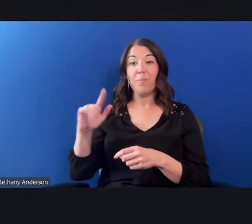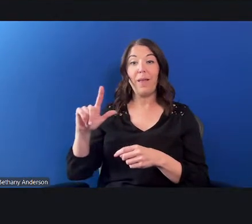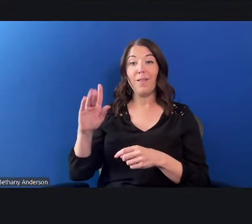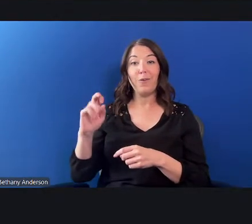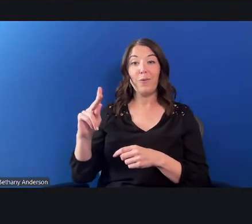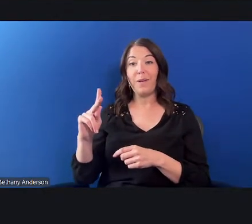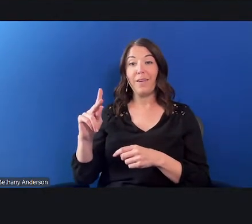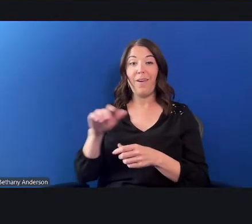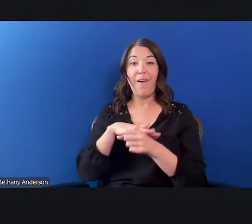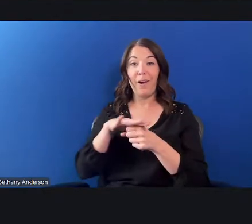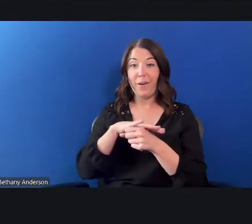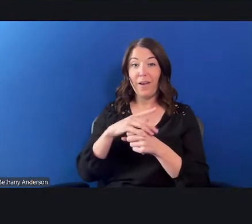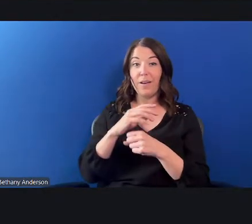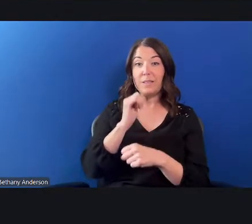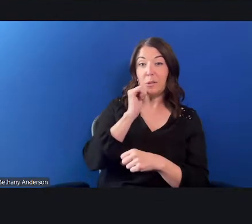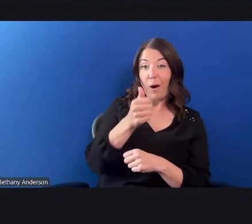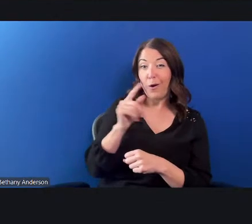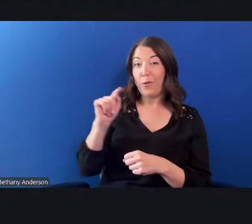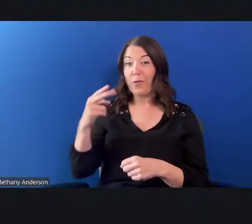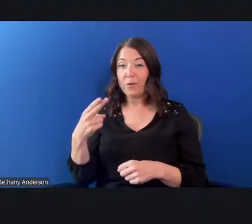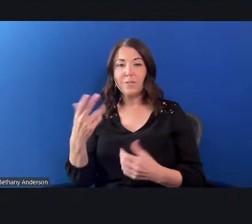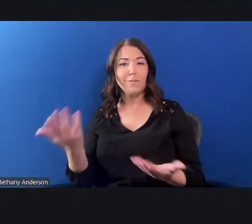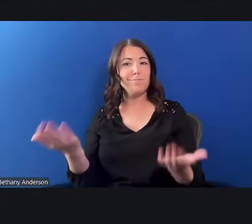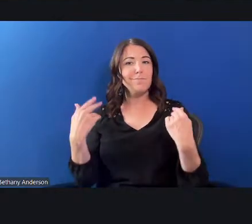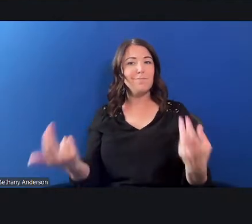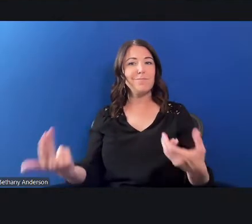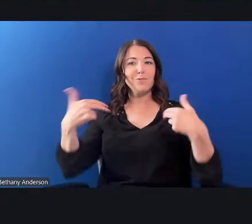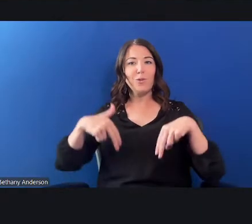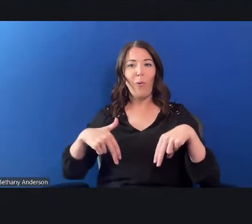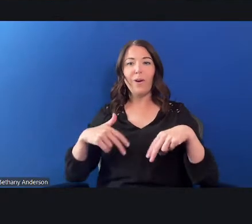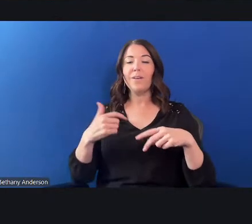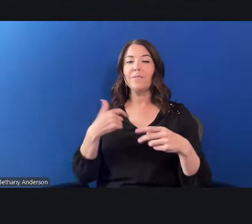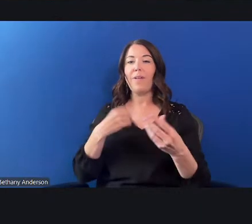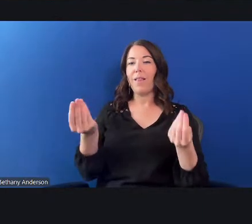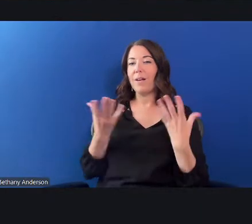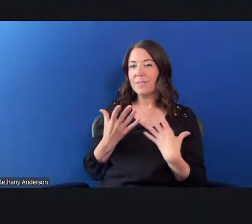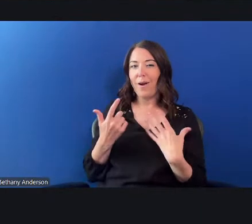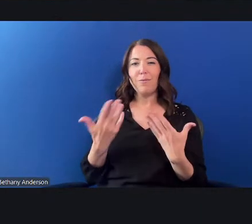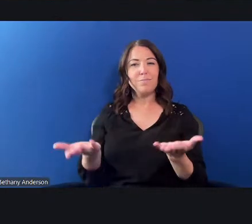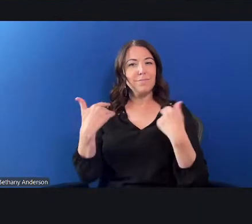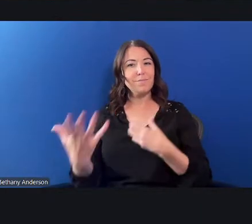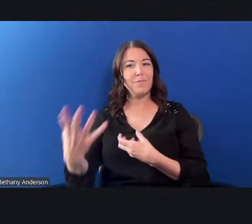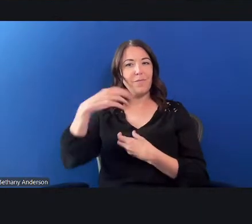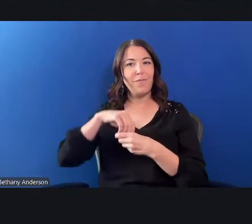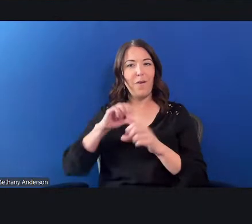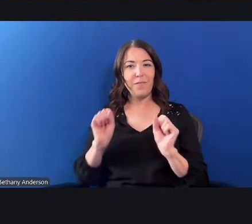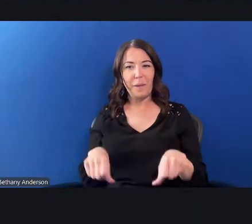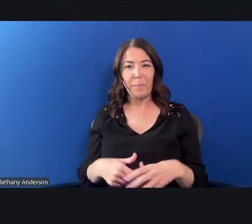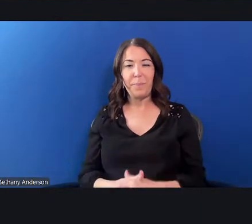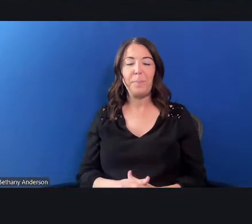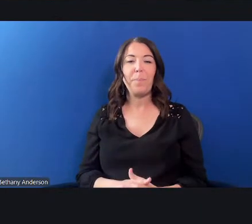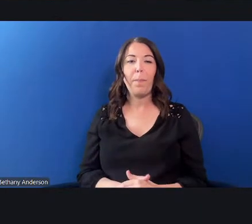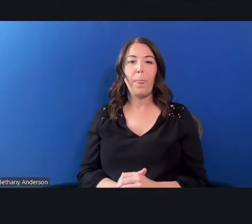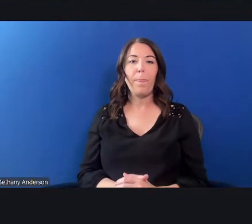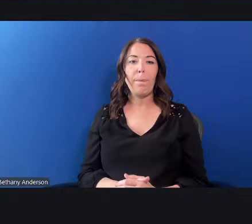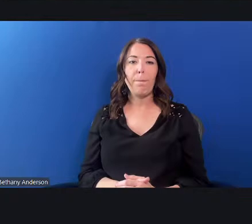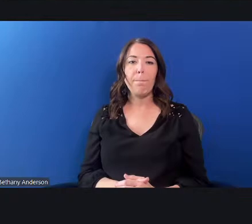Thursday morning and want to join us, just let us know and we'll bring you in on that process.